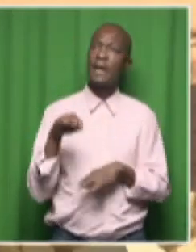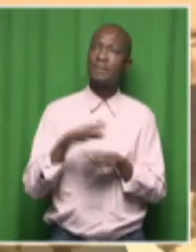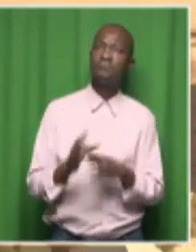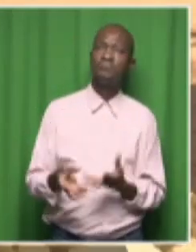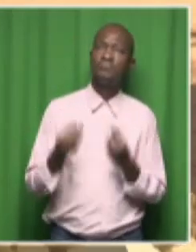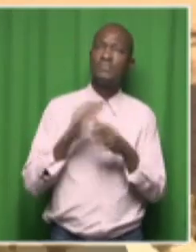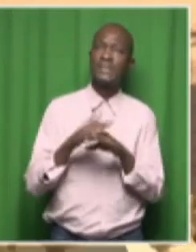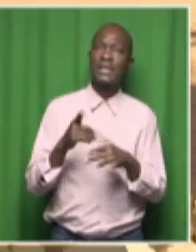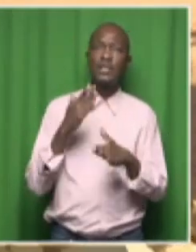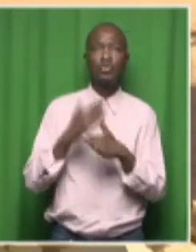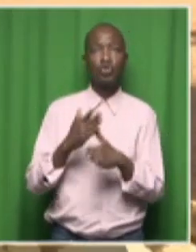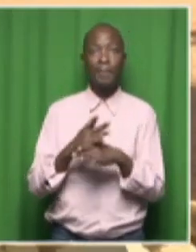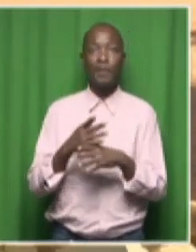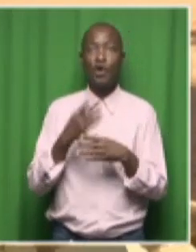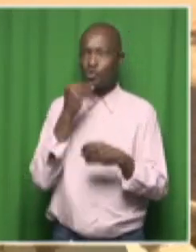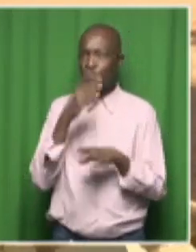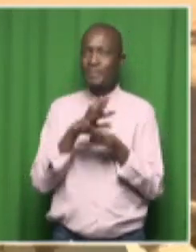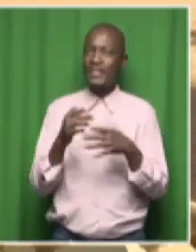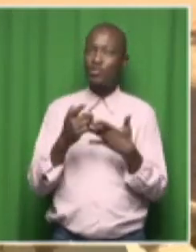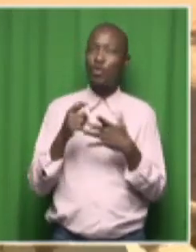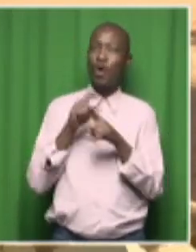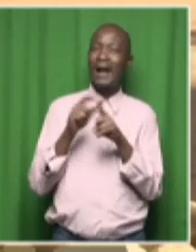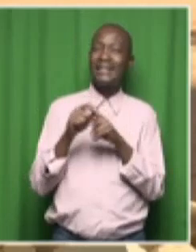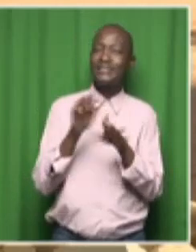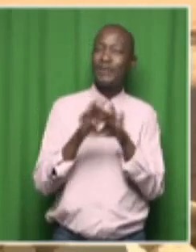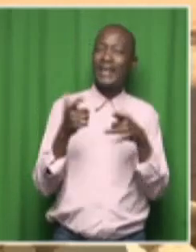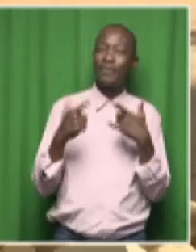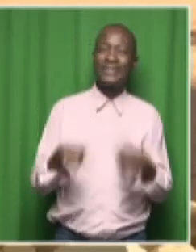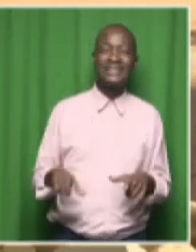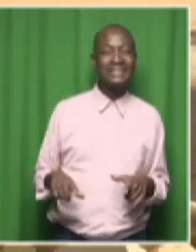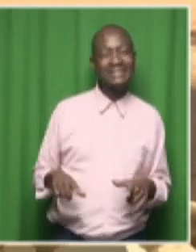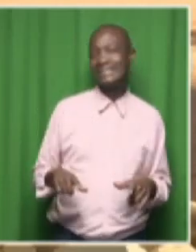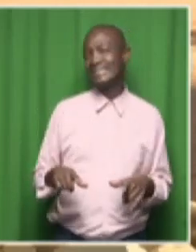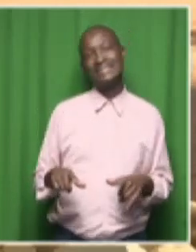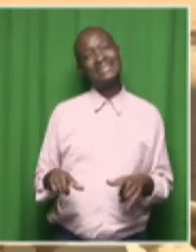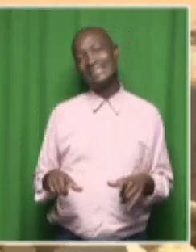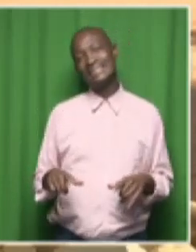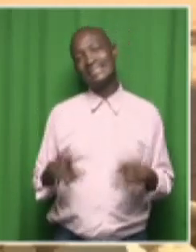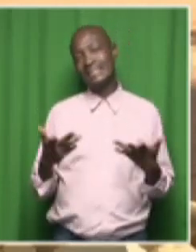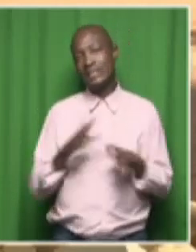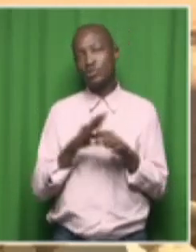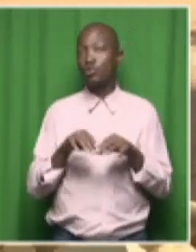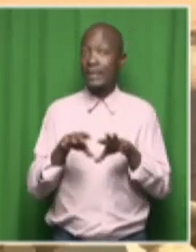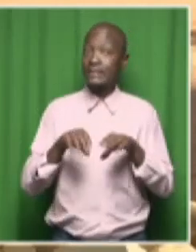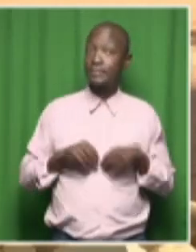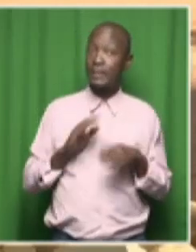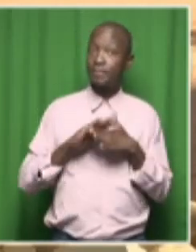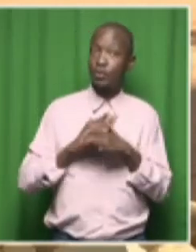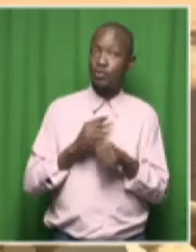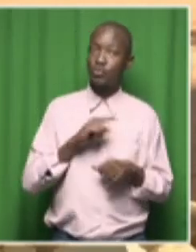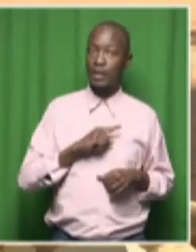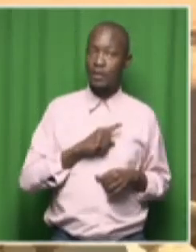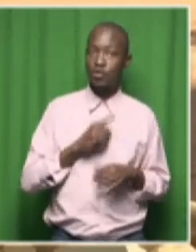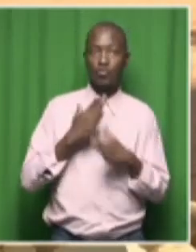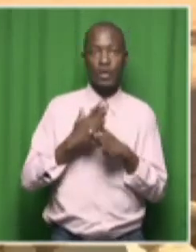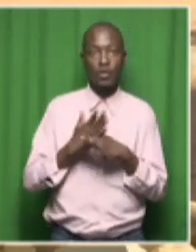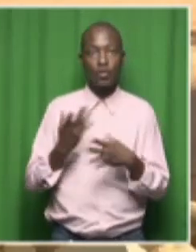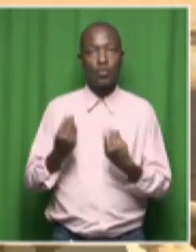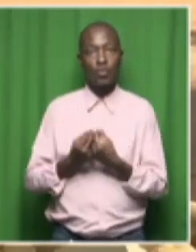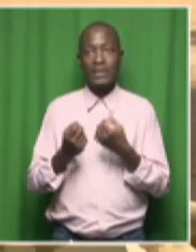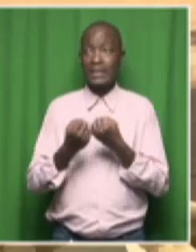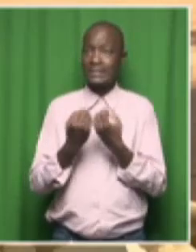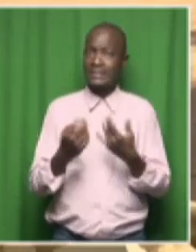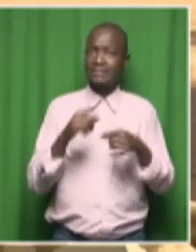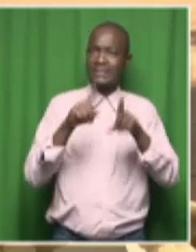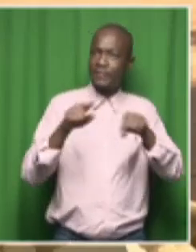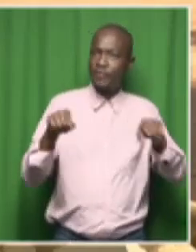to speak your cultural language is not really accepted, because you're dealing with so many different